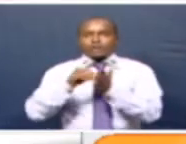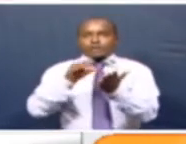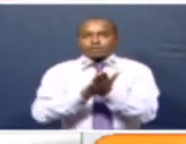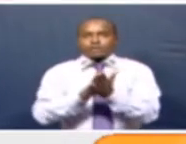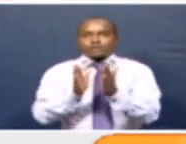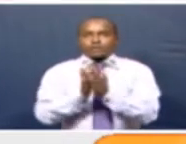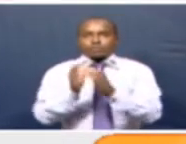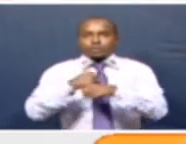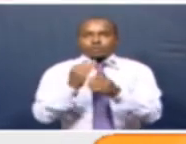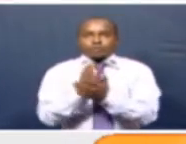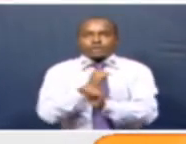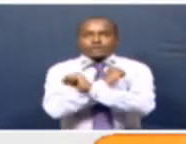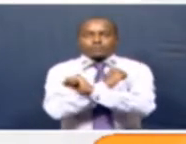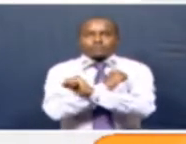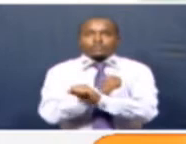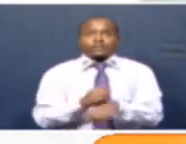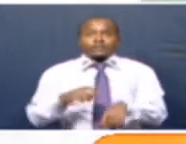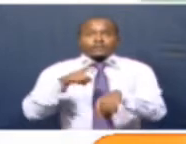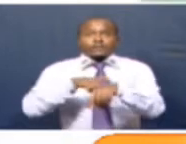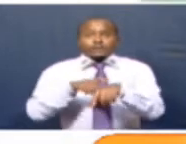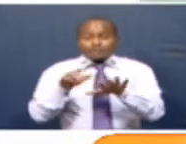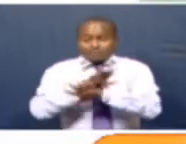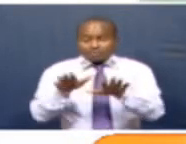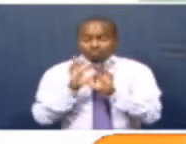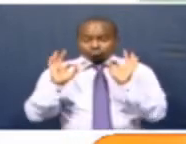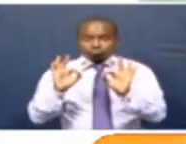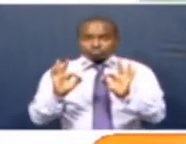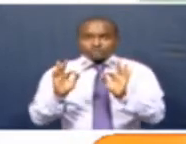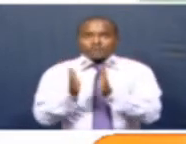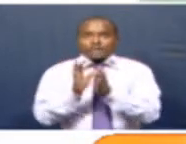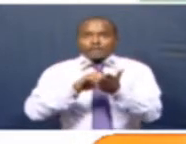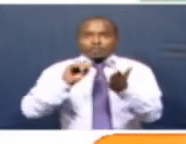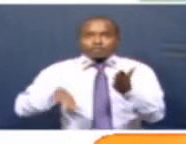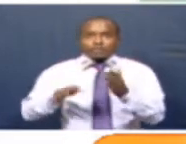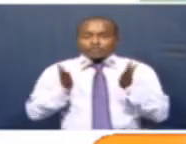sure that our records are secure. Once you have secure records and you eliminate